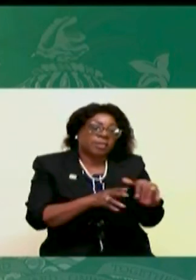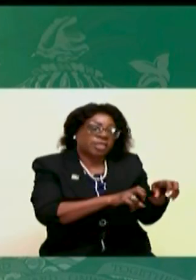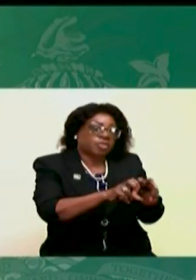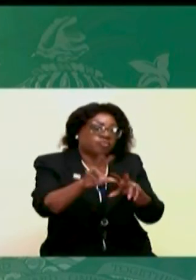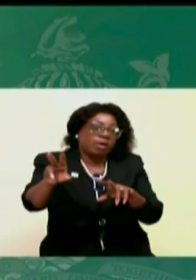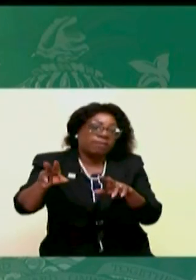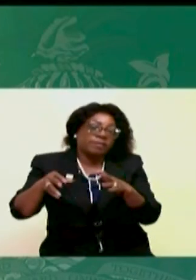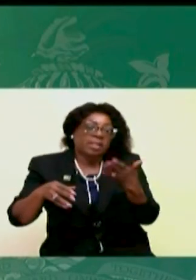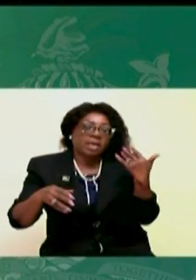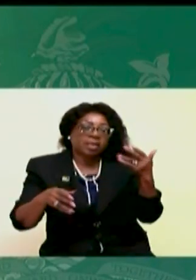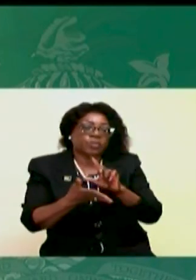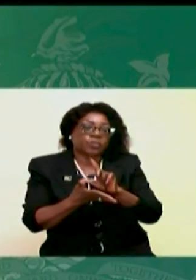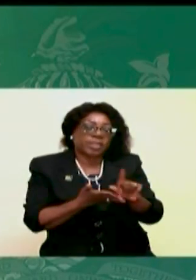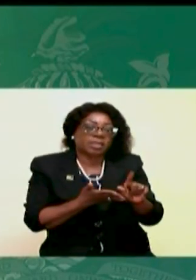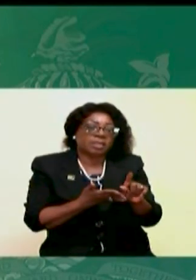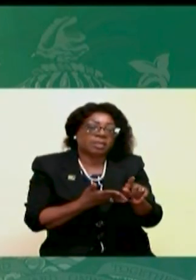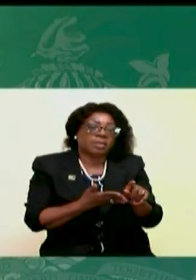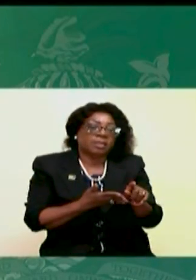now, Madam Speaker.